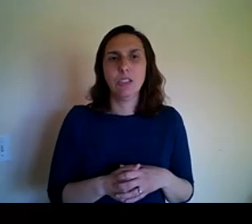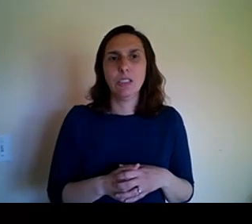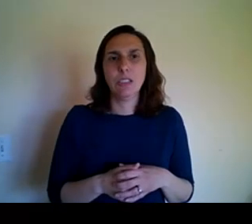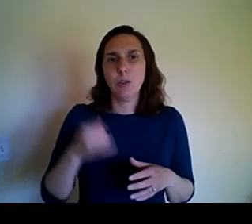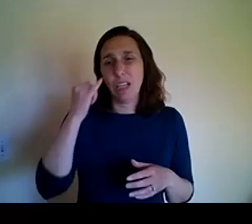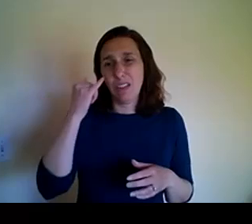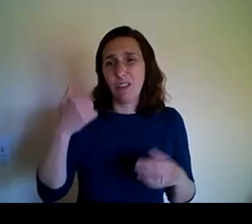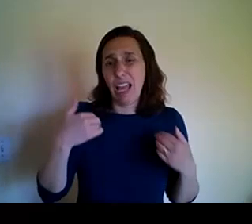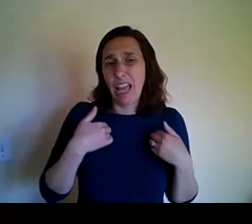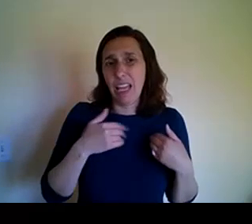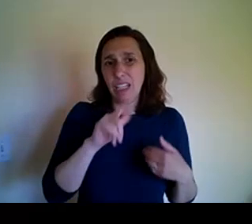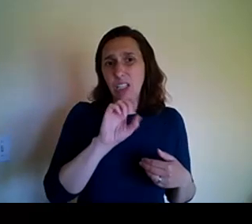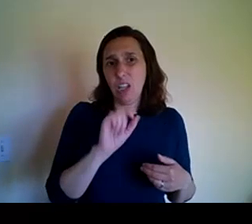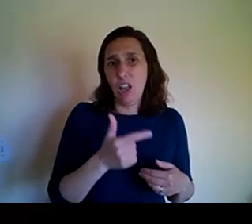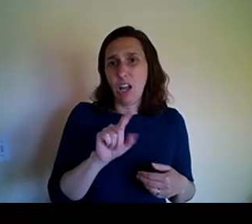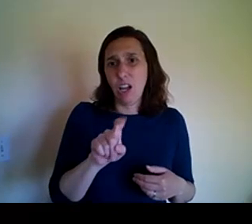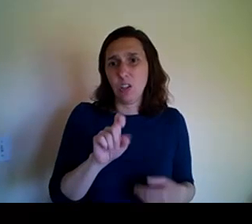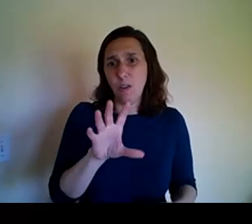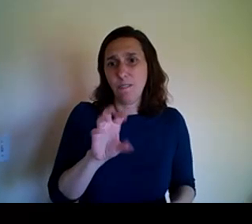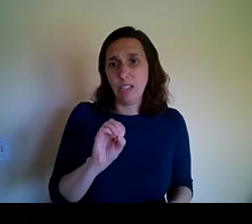of 150, right,